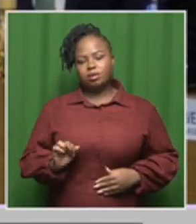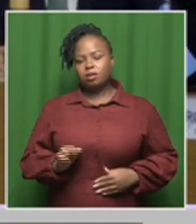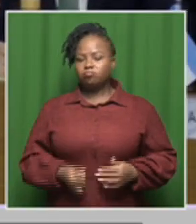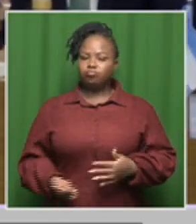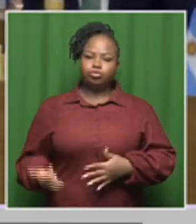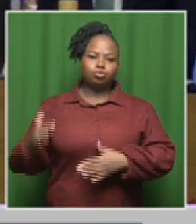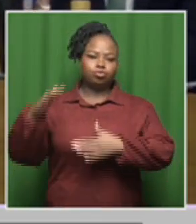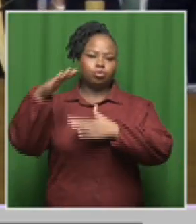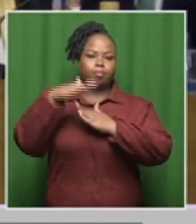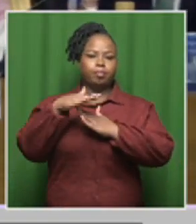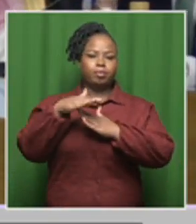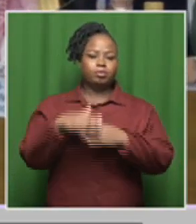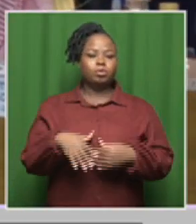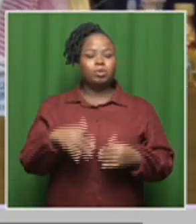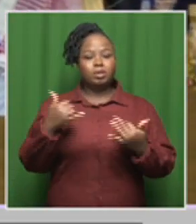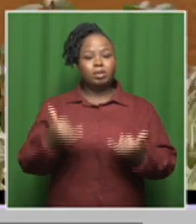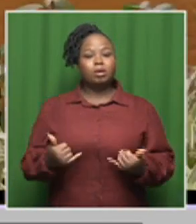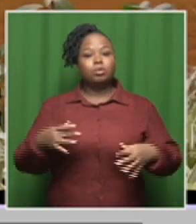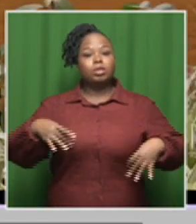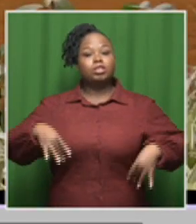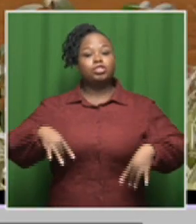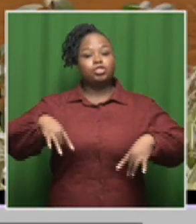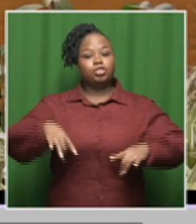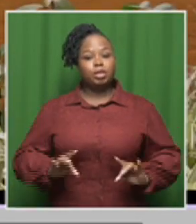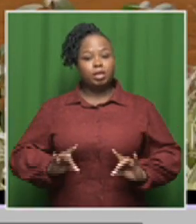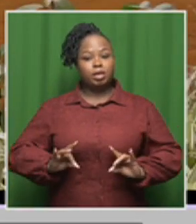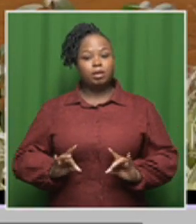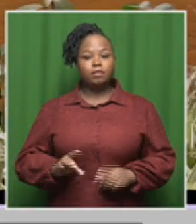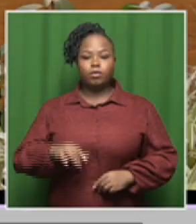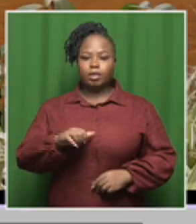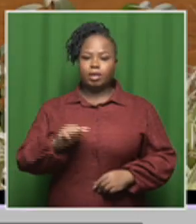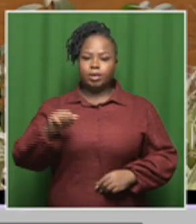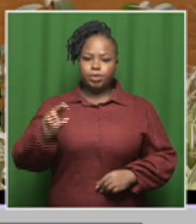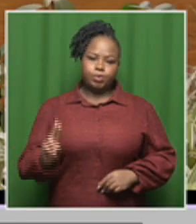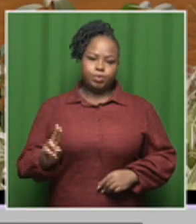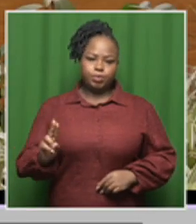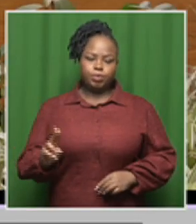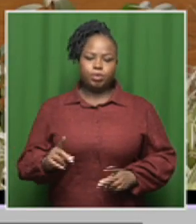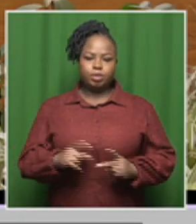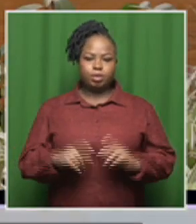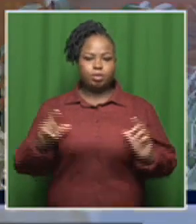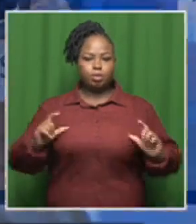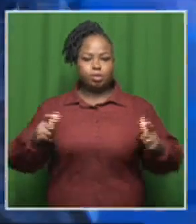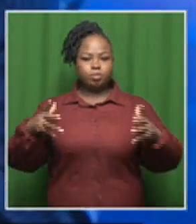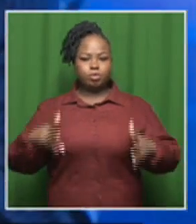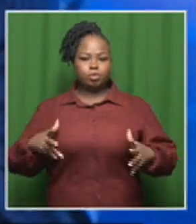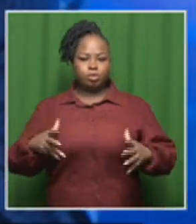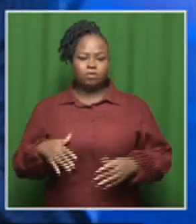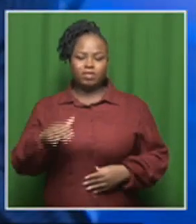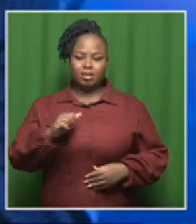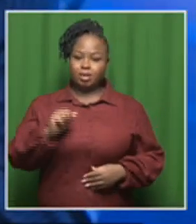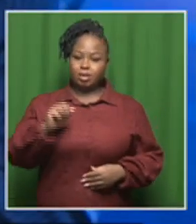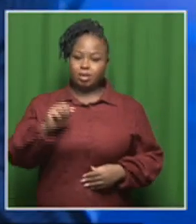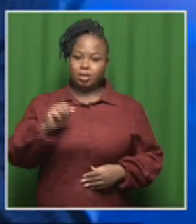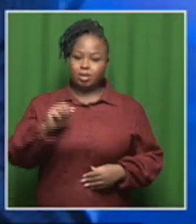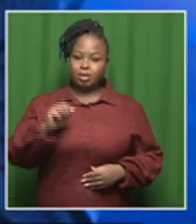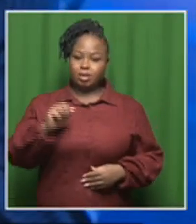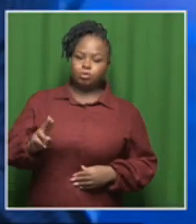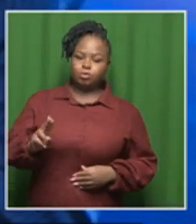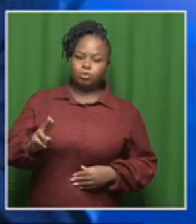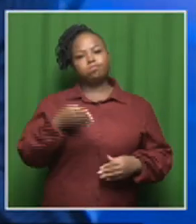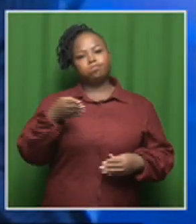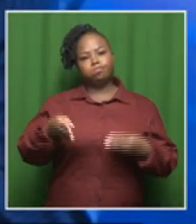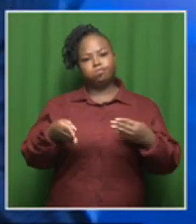the time, the chair of the assembly of the AU and the commissioner of the AU will attend